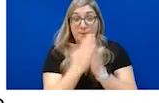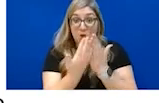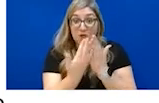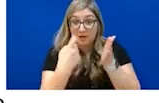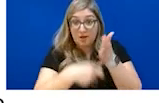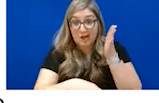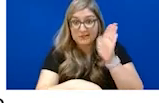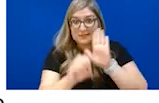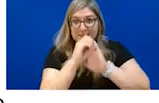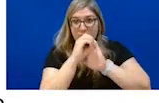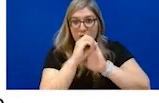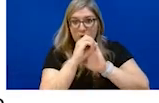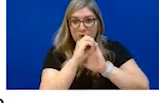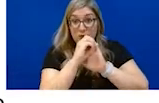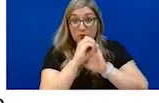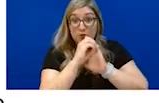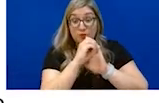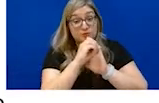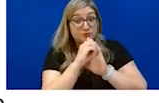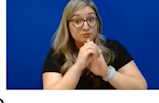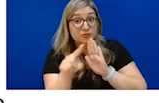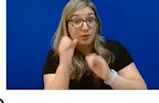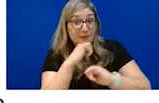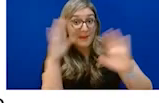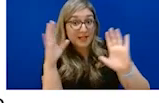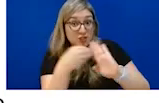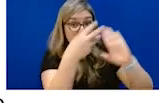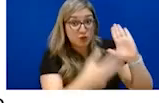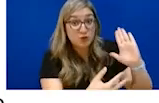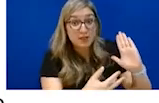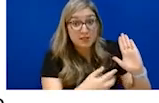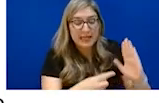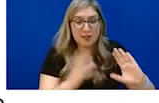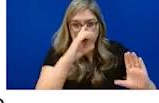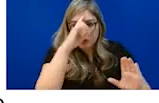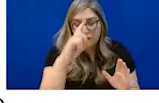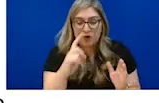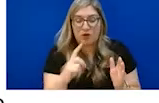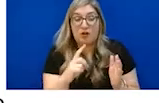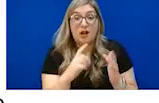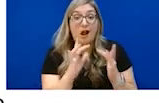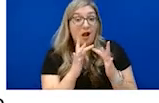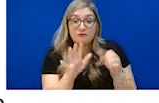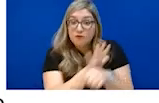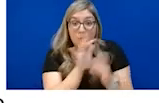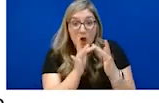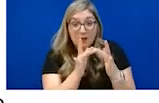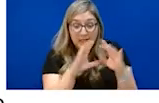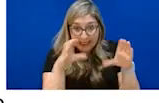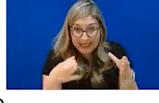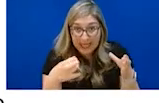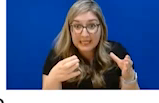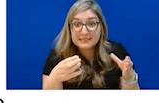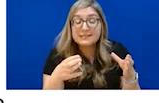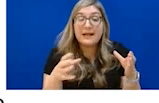So think about that as a student. I'm going to look for a fully online class, and I can search for just anything and everything, or I